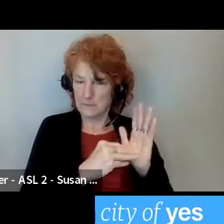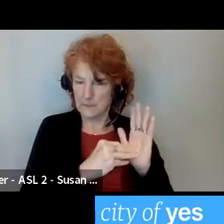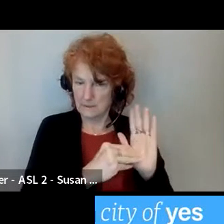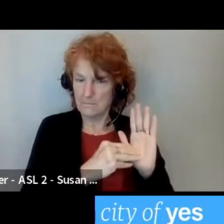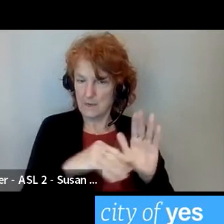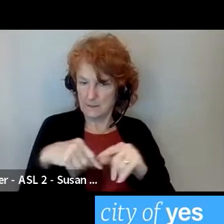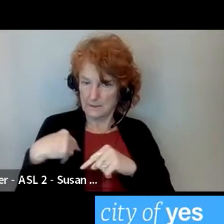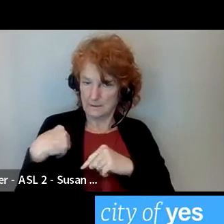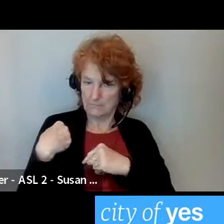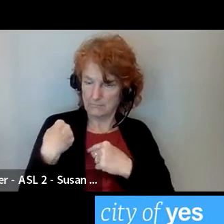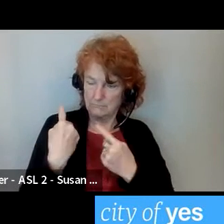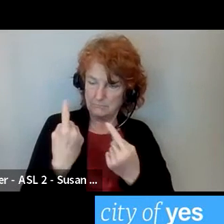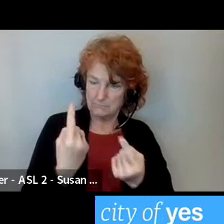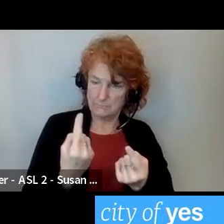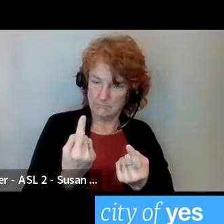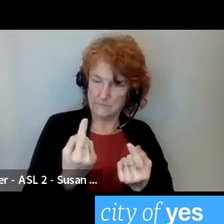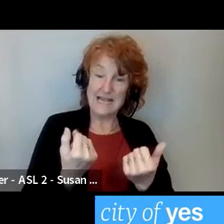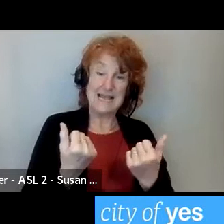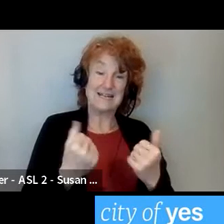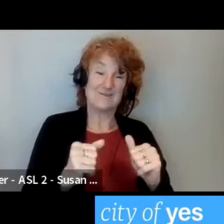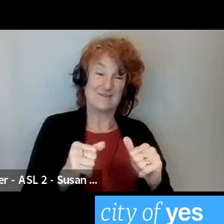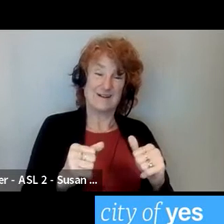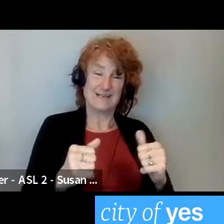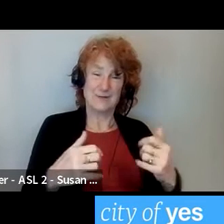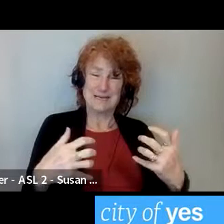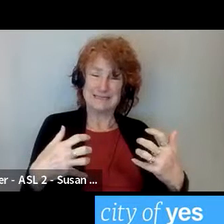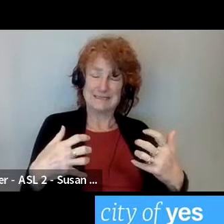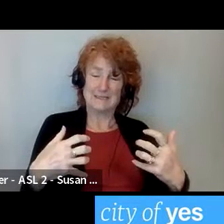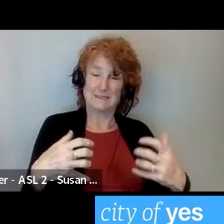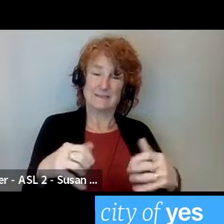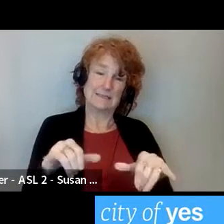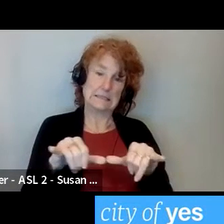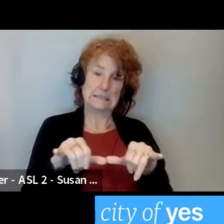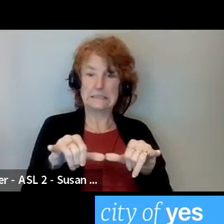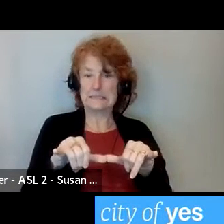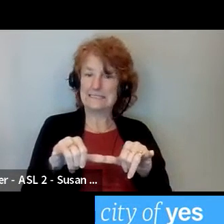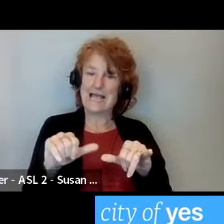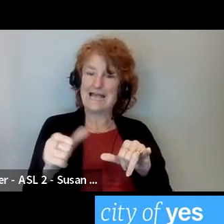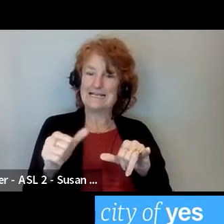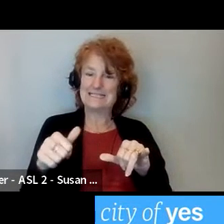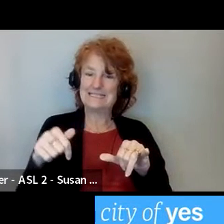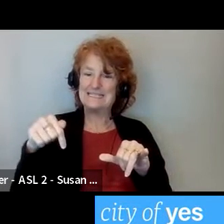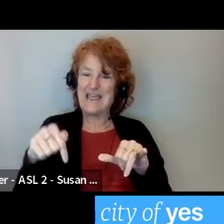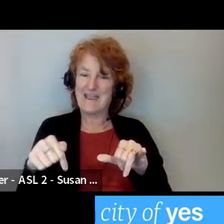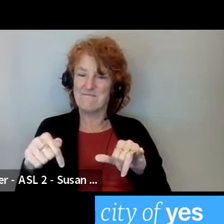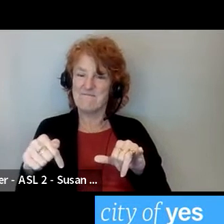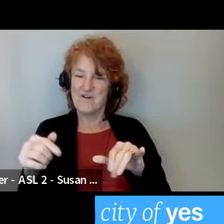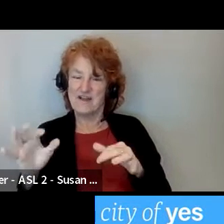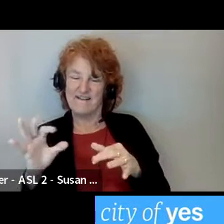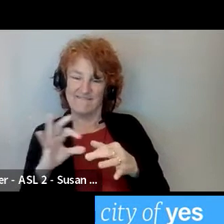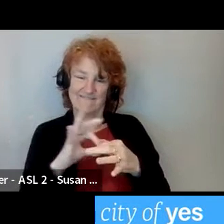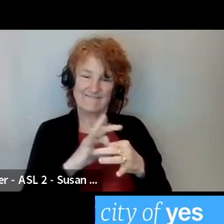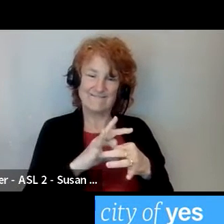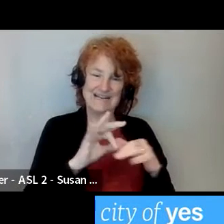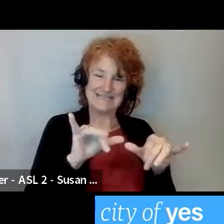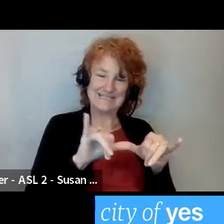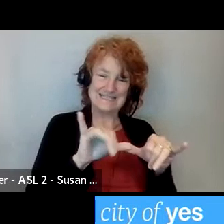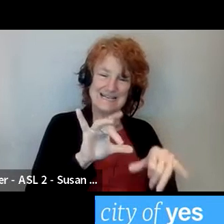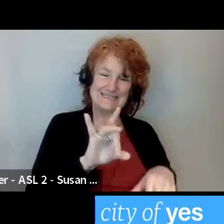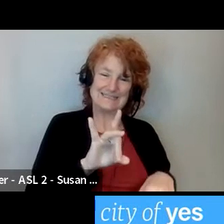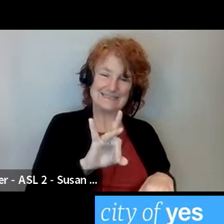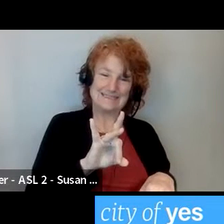it fit the size 10 foot fit into a size 8 shoe is never going to work.